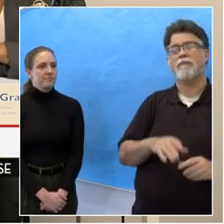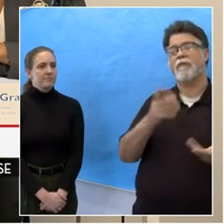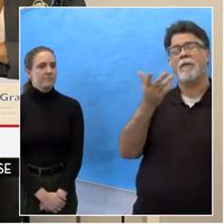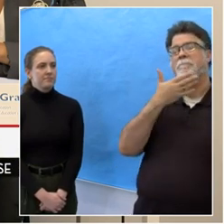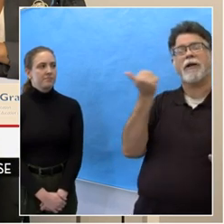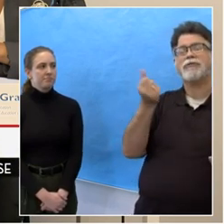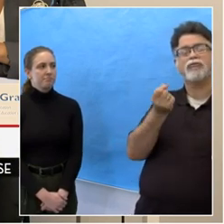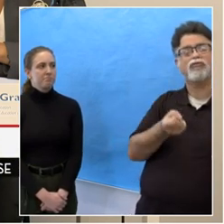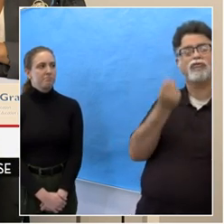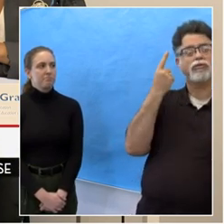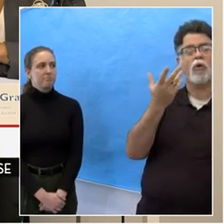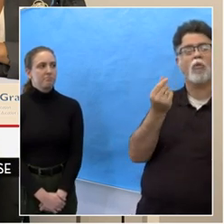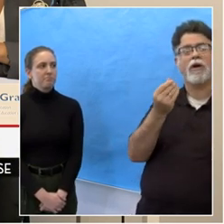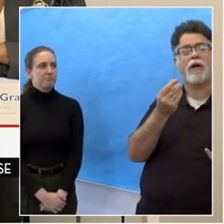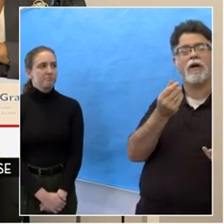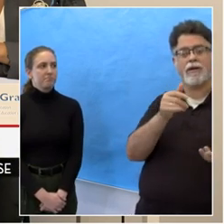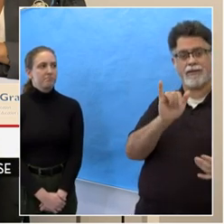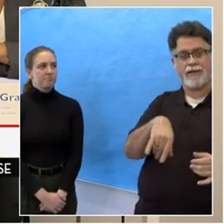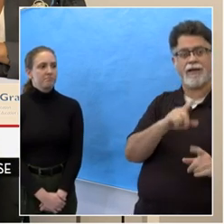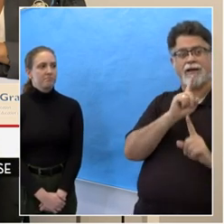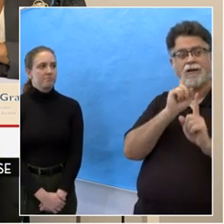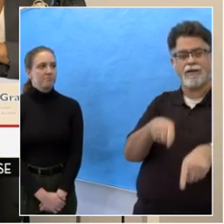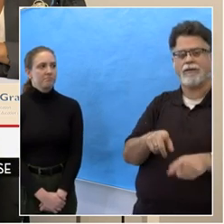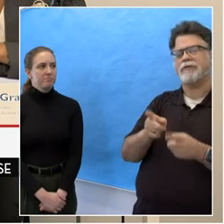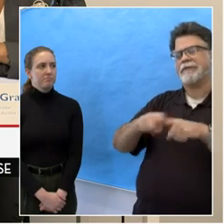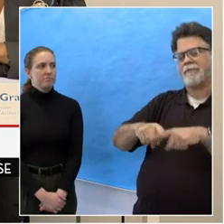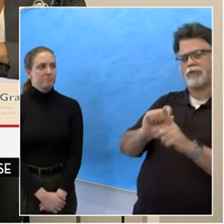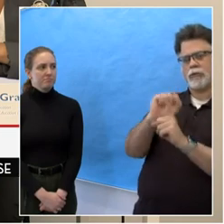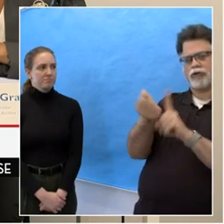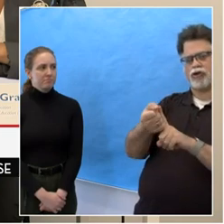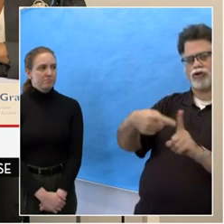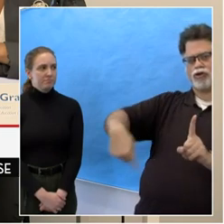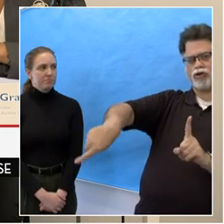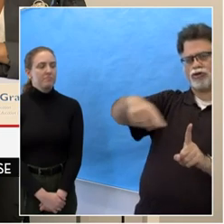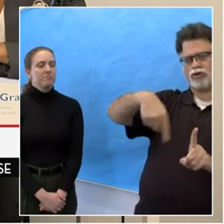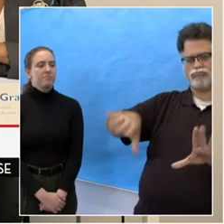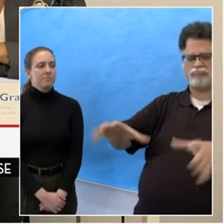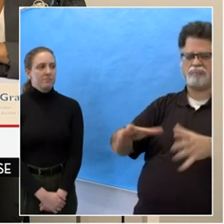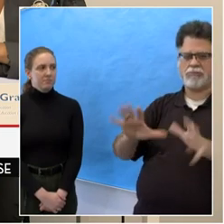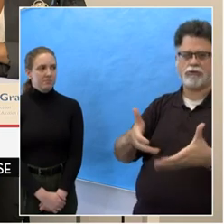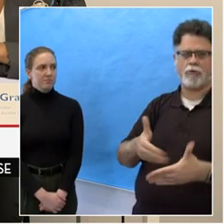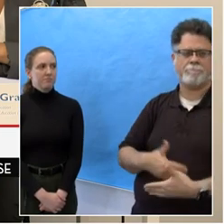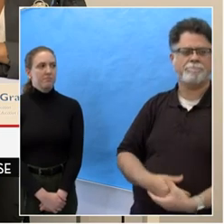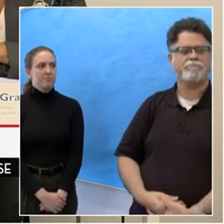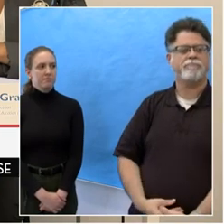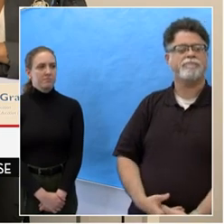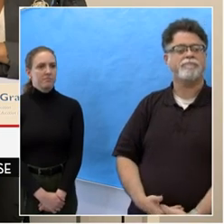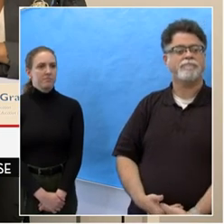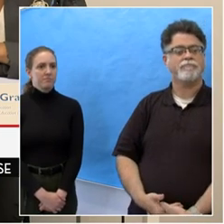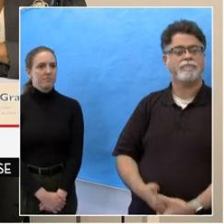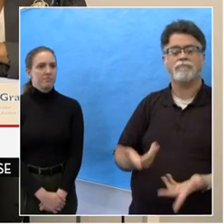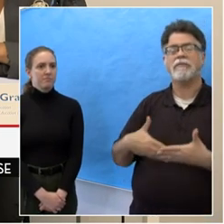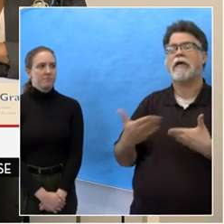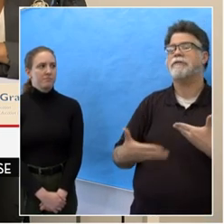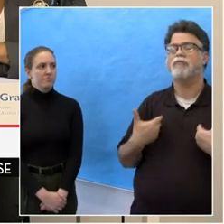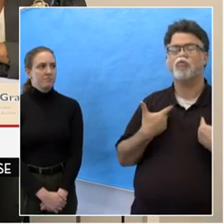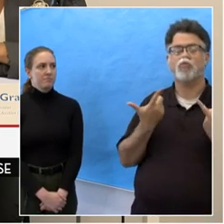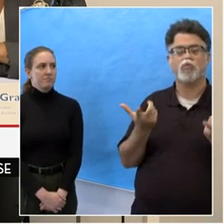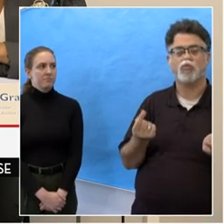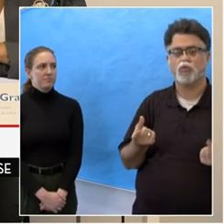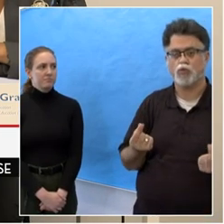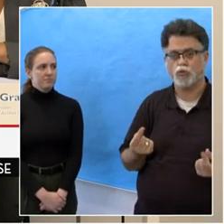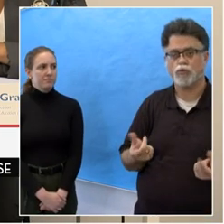what's great about our next steps in response to that is it is very much so aligned with what's in the report. If you look